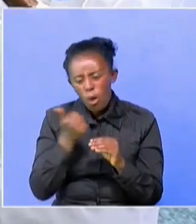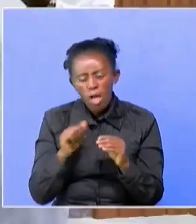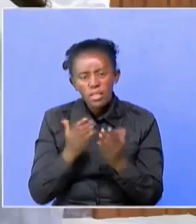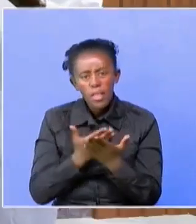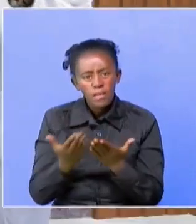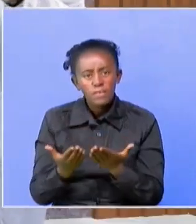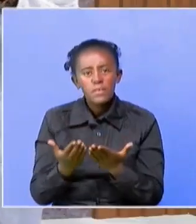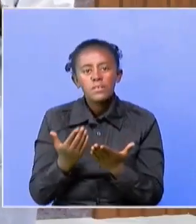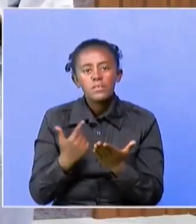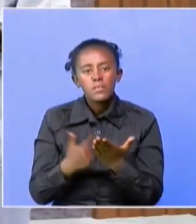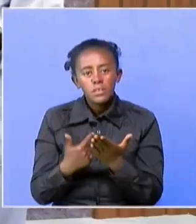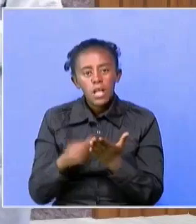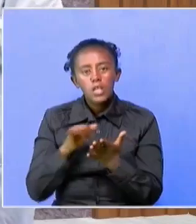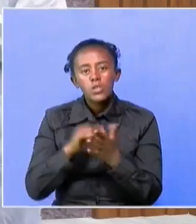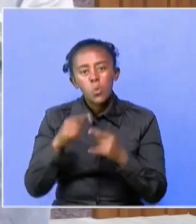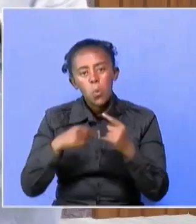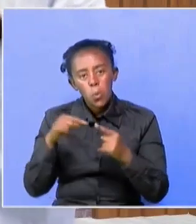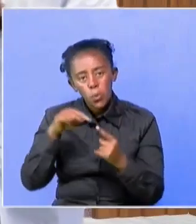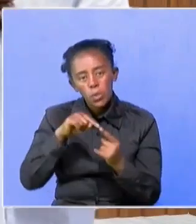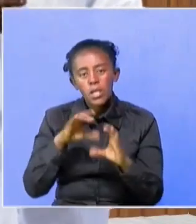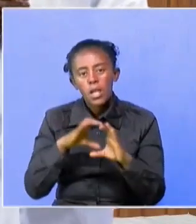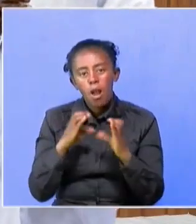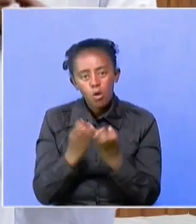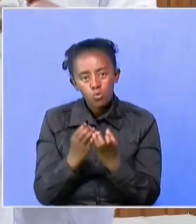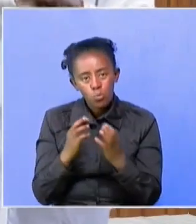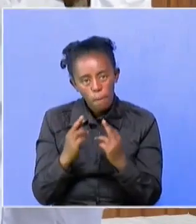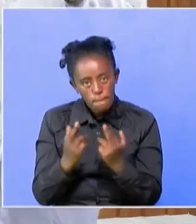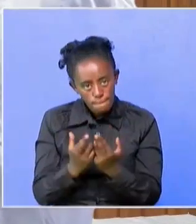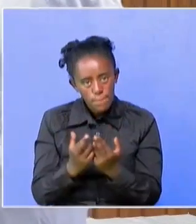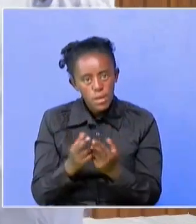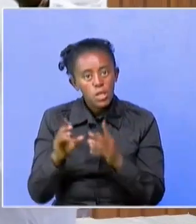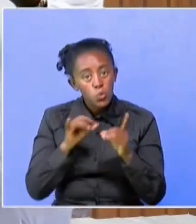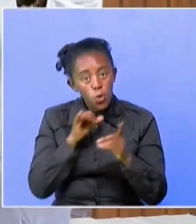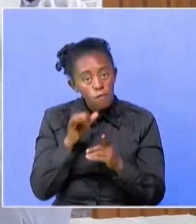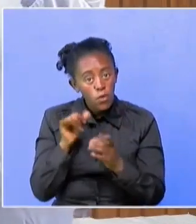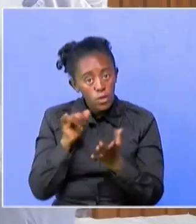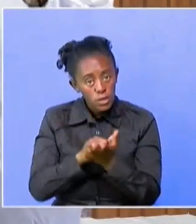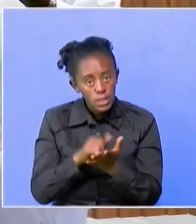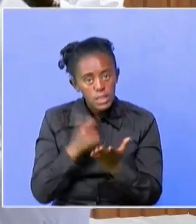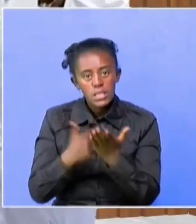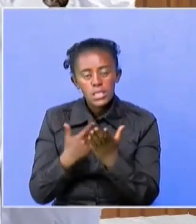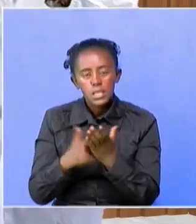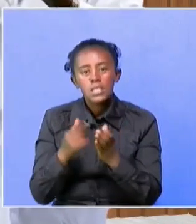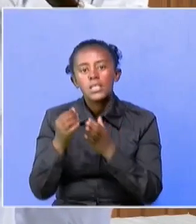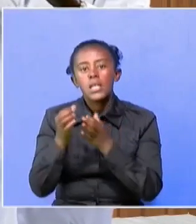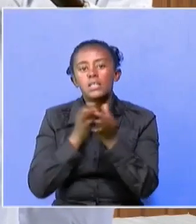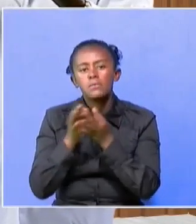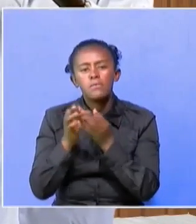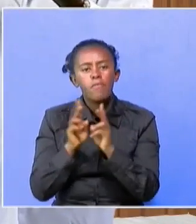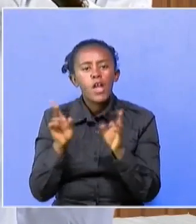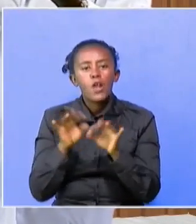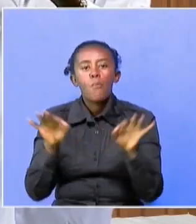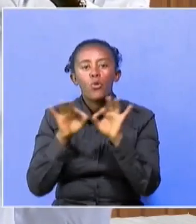the event is that's going on in your classroom, don't forget that these expressions are very